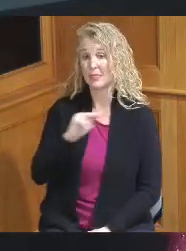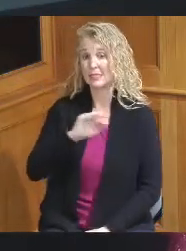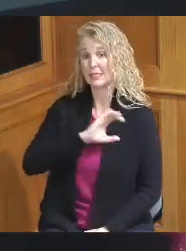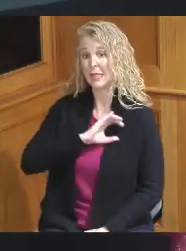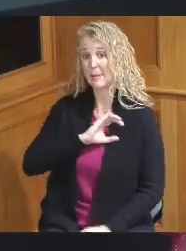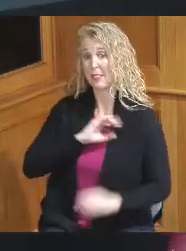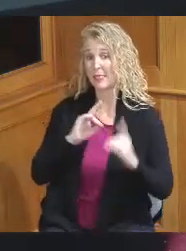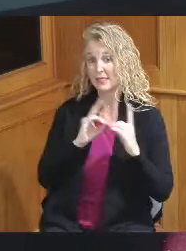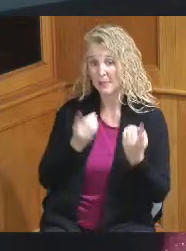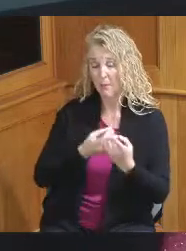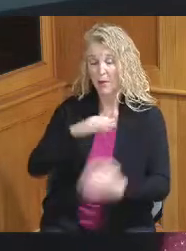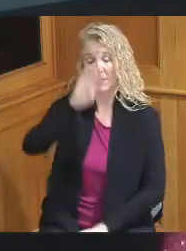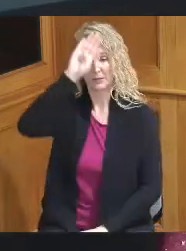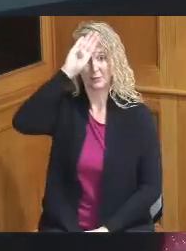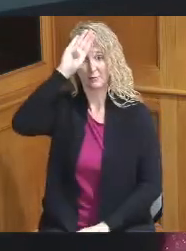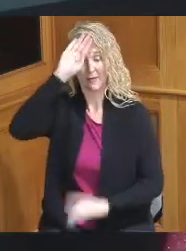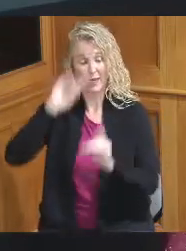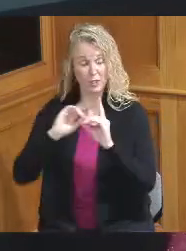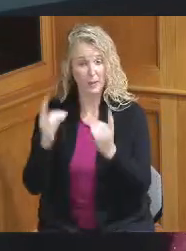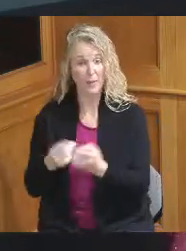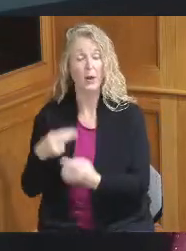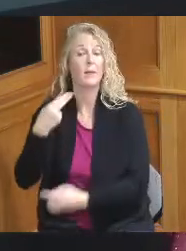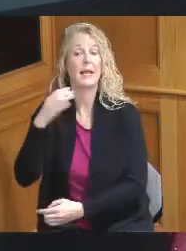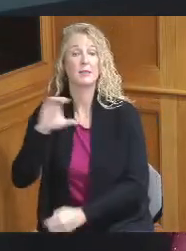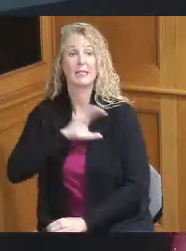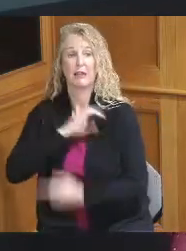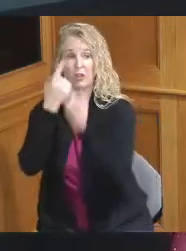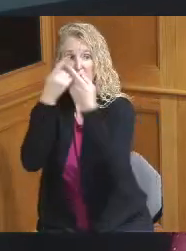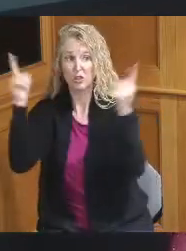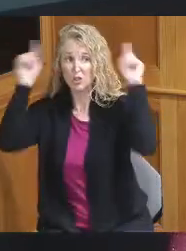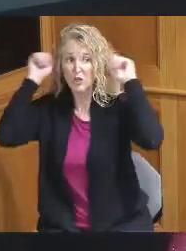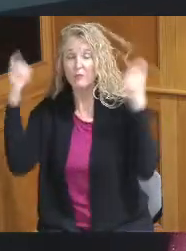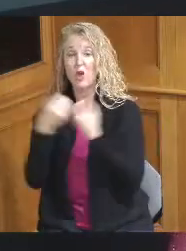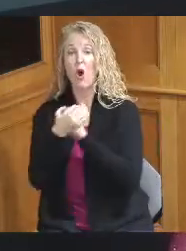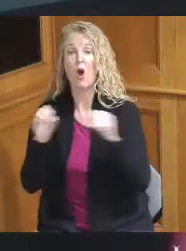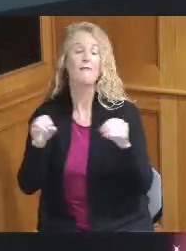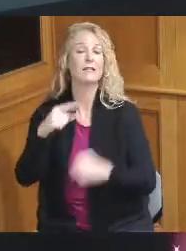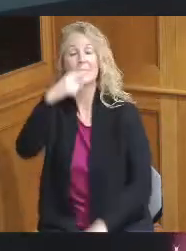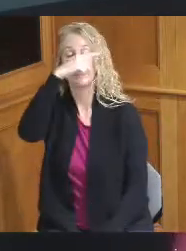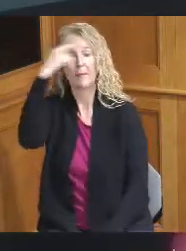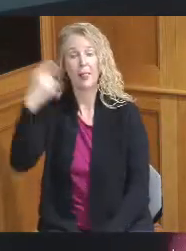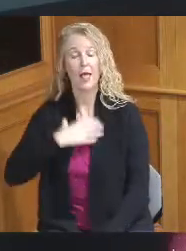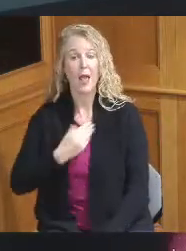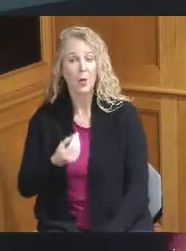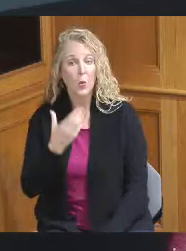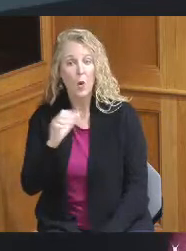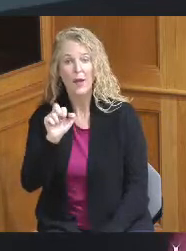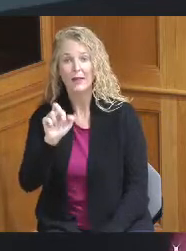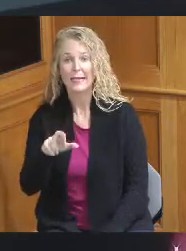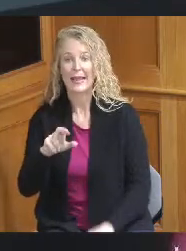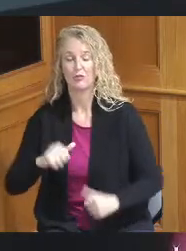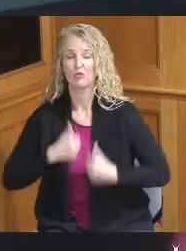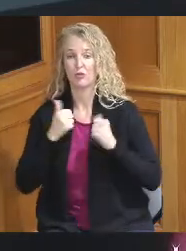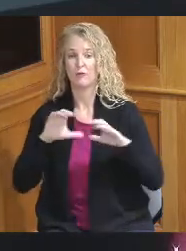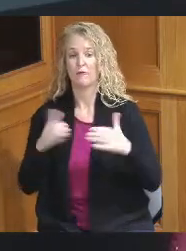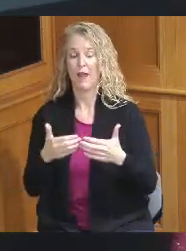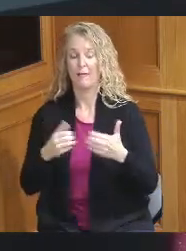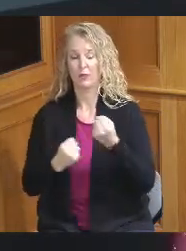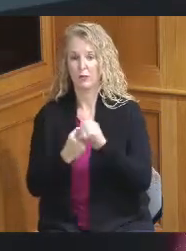Cincinnati Fire Department, the Hamilton County Sheriff's Office, and the Black and White Cancer Survivors